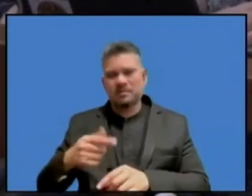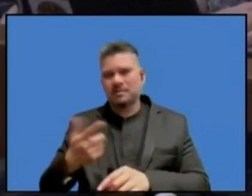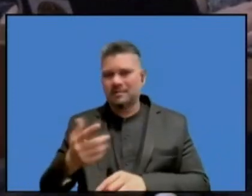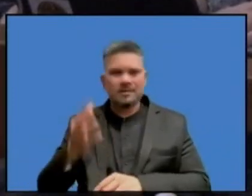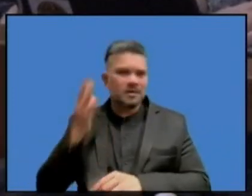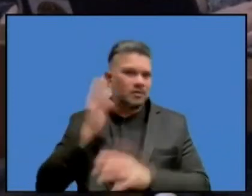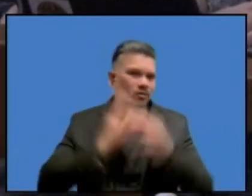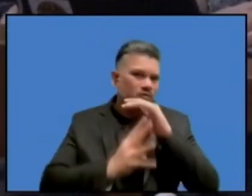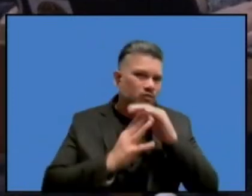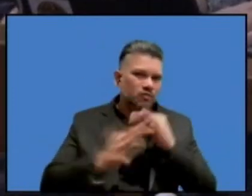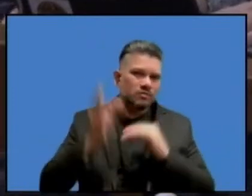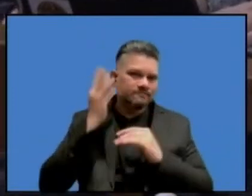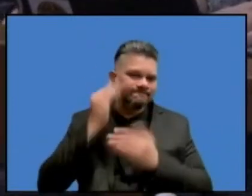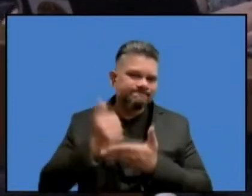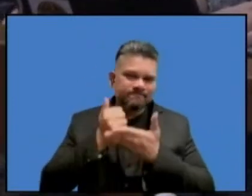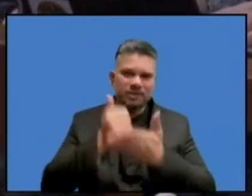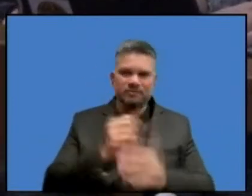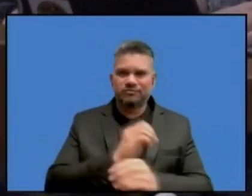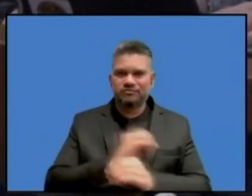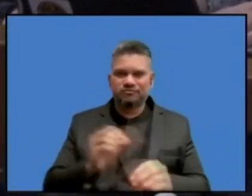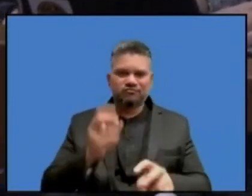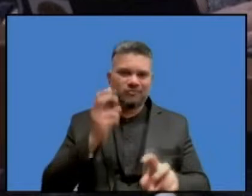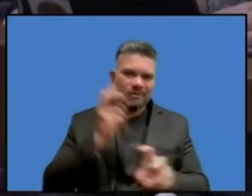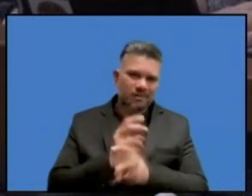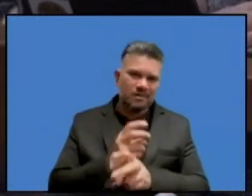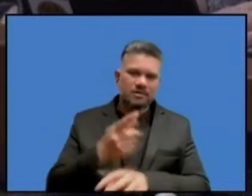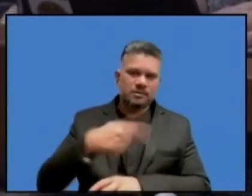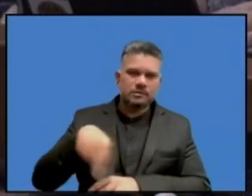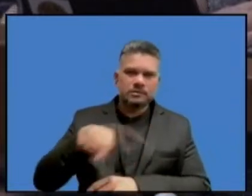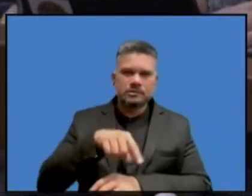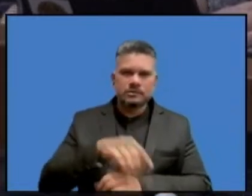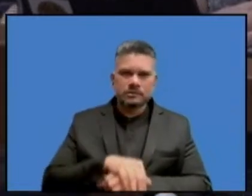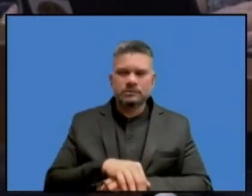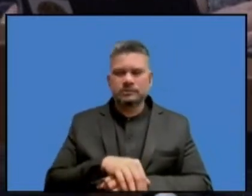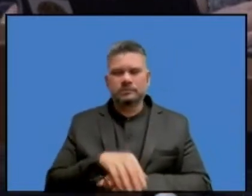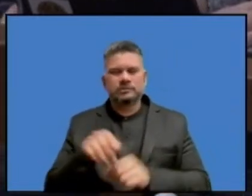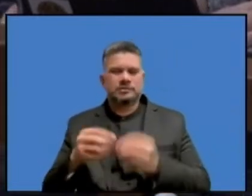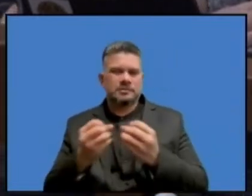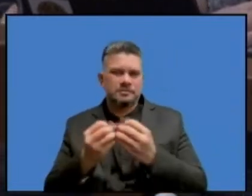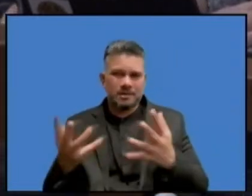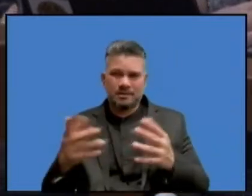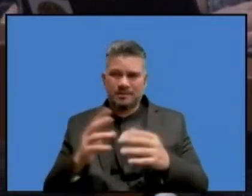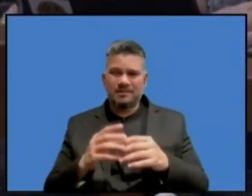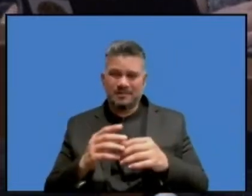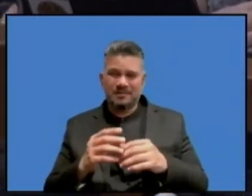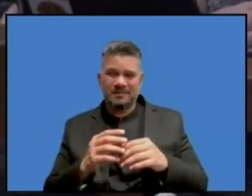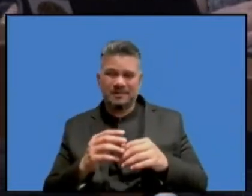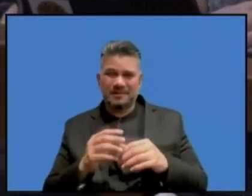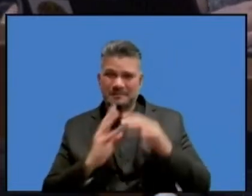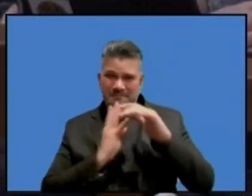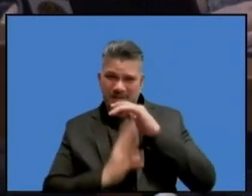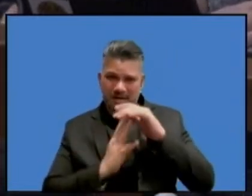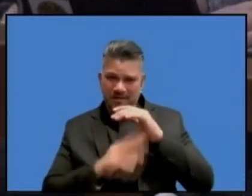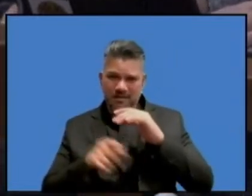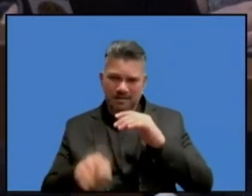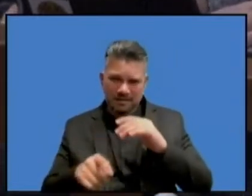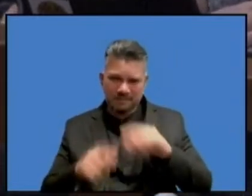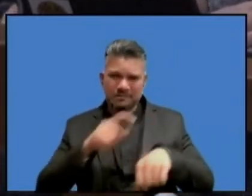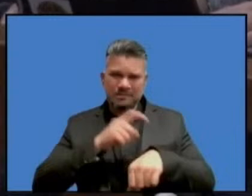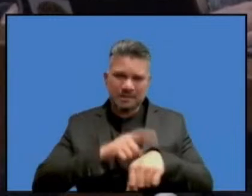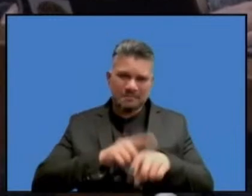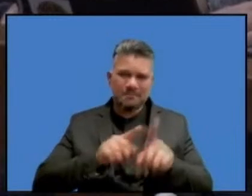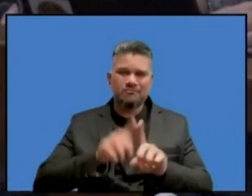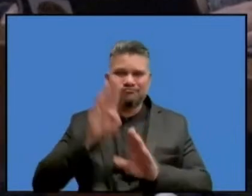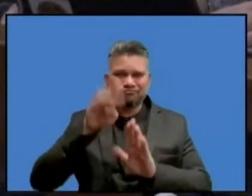on the individual, especially for those migrants who are in irregular situation. Based on this, the following are